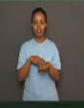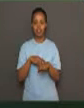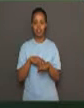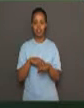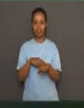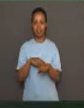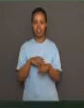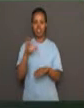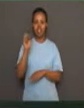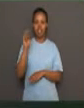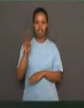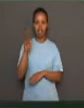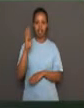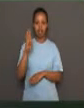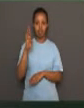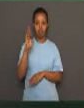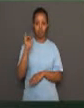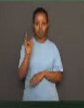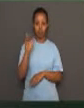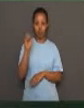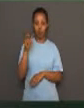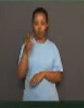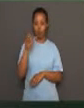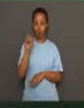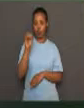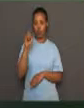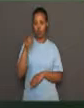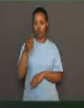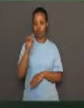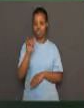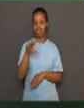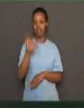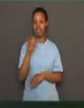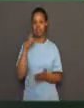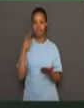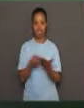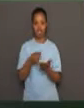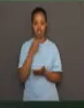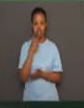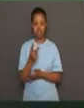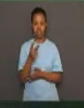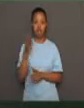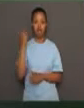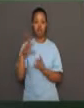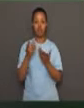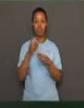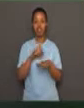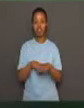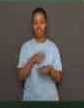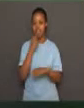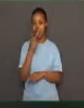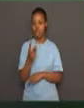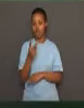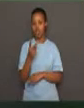from embryology. In our last lesson, we learned about the evidence